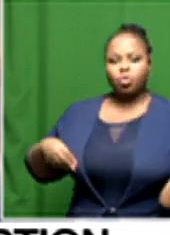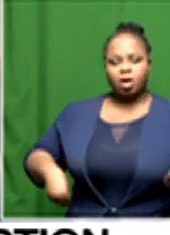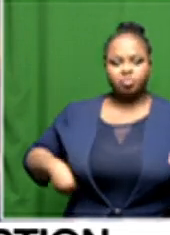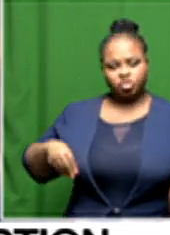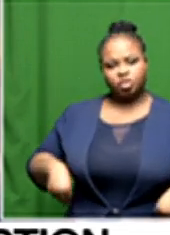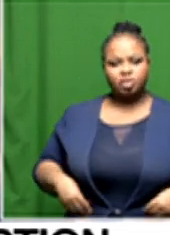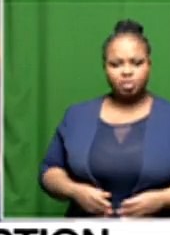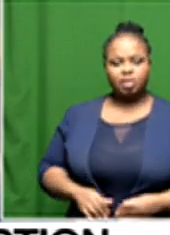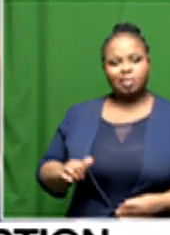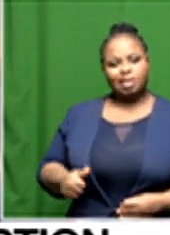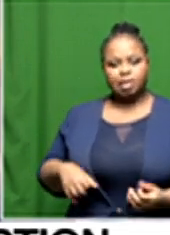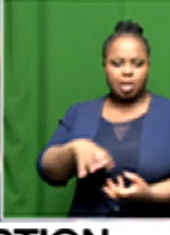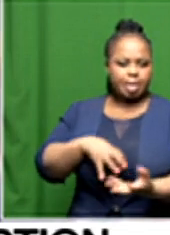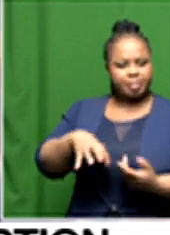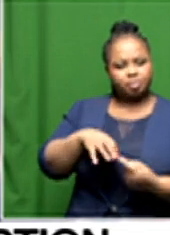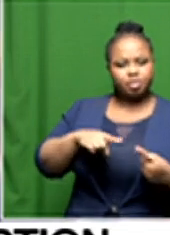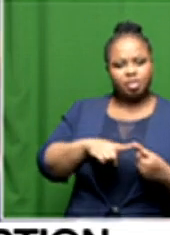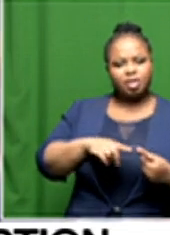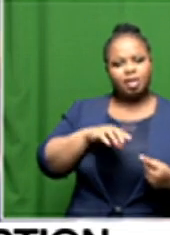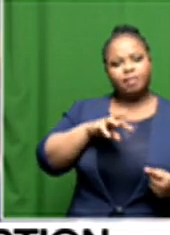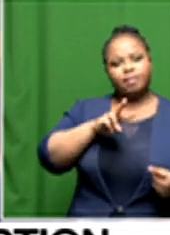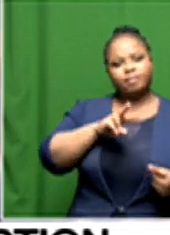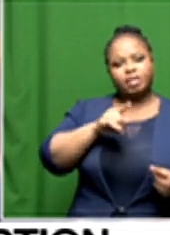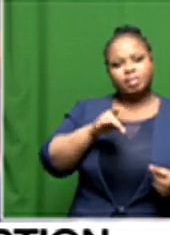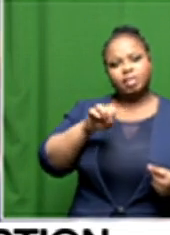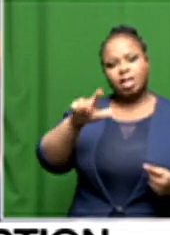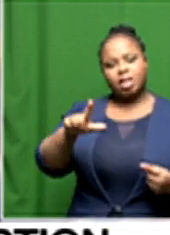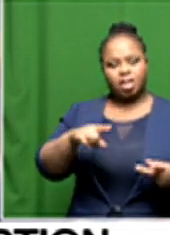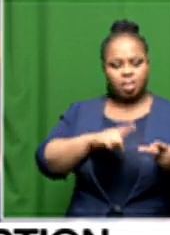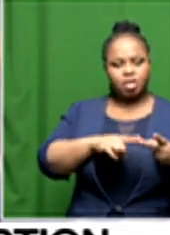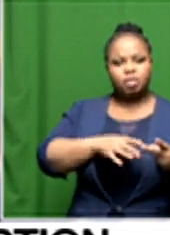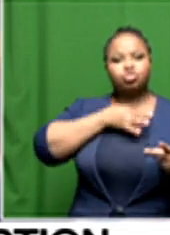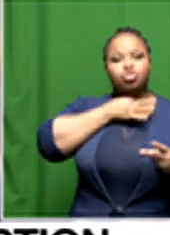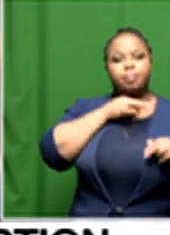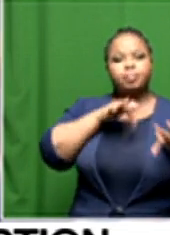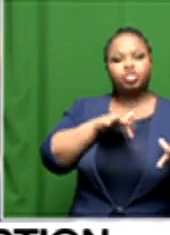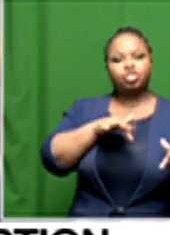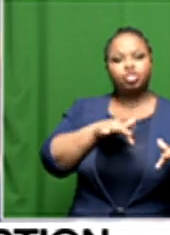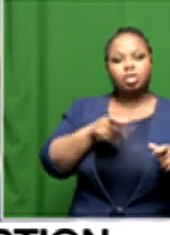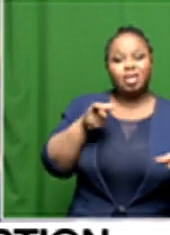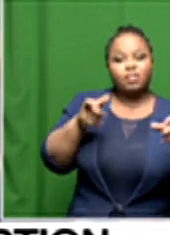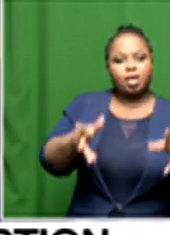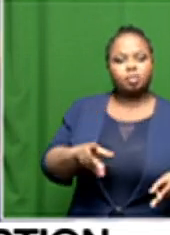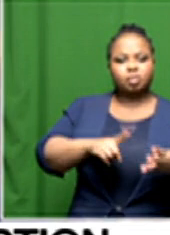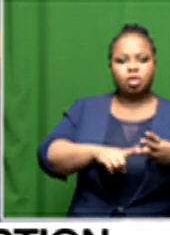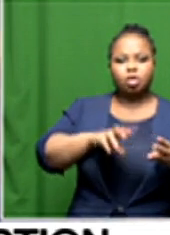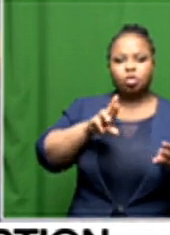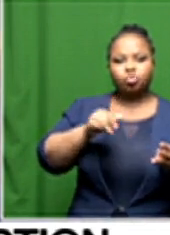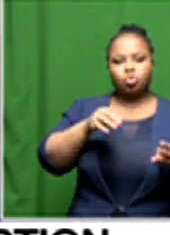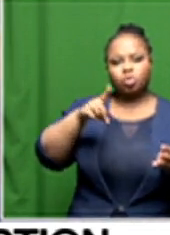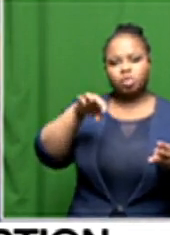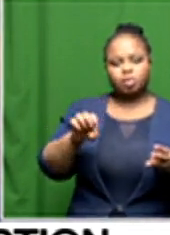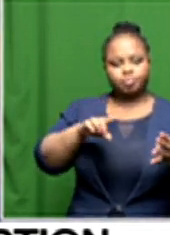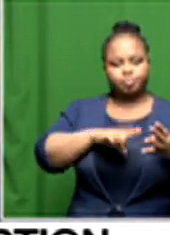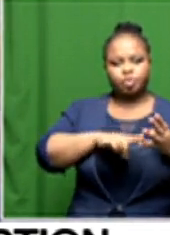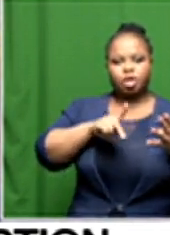quite a nice mix. So we had Willem Adriaan van der Stel, we had two British colonial governors, we had Rhodes at Kruger,